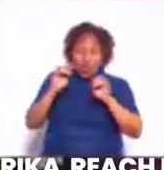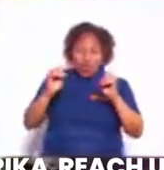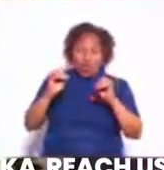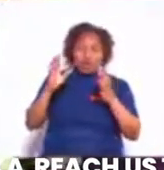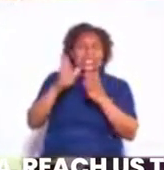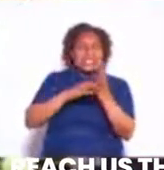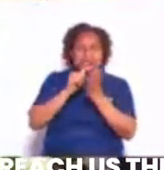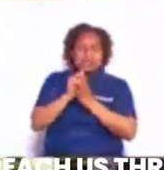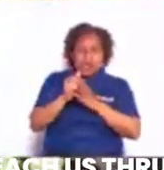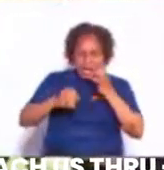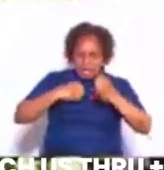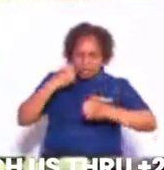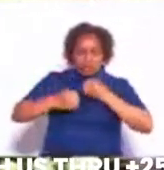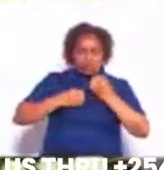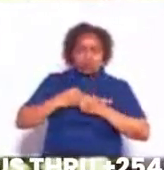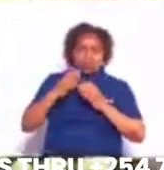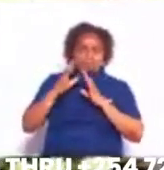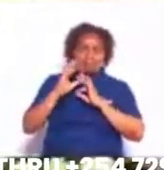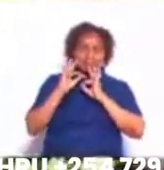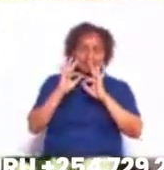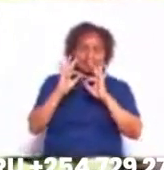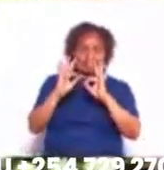intelligence.